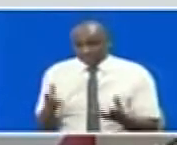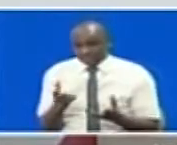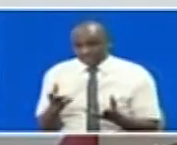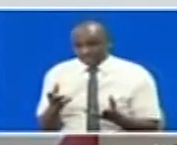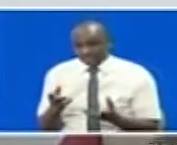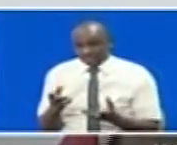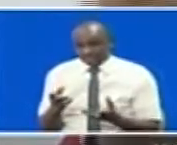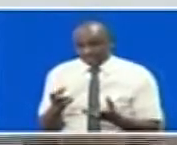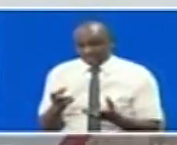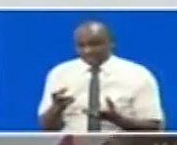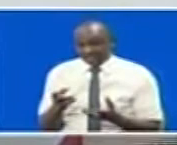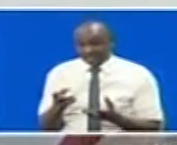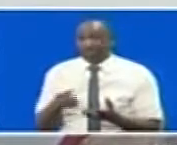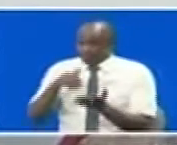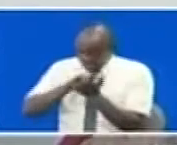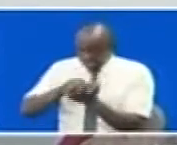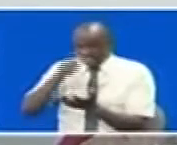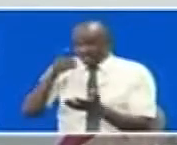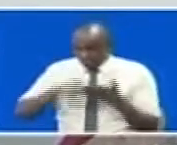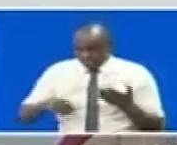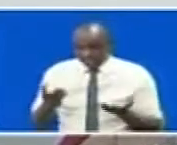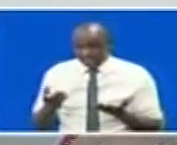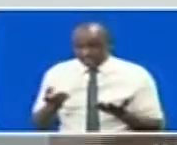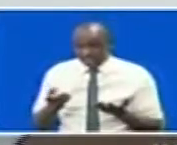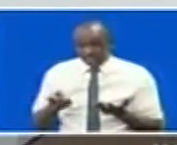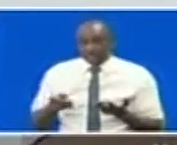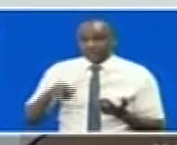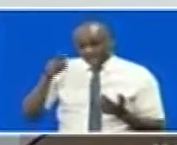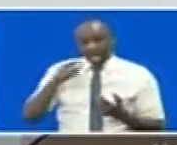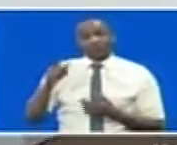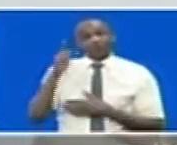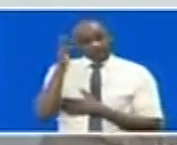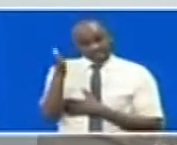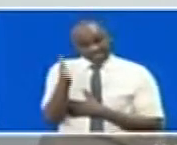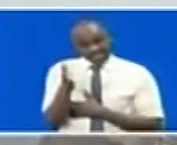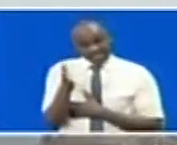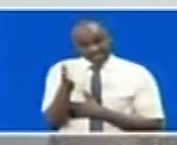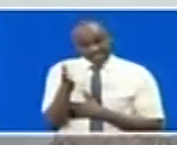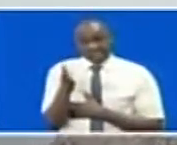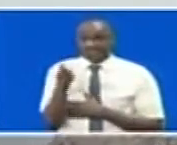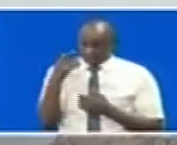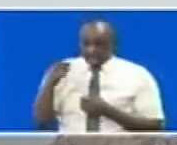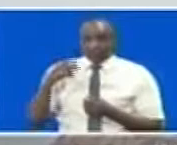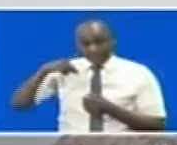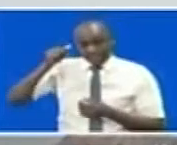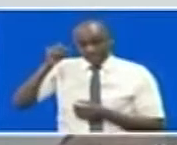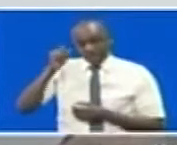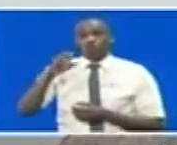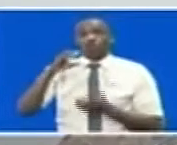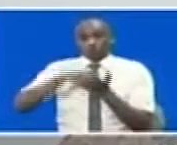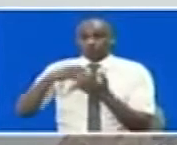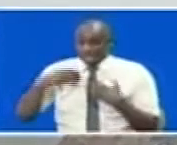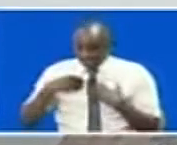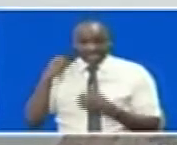exactly what Prof is saying. And the weakness, now what happens is you have judicial officers who, for example, in the penal code, there is